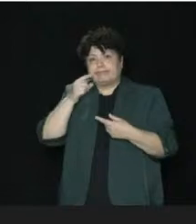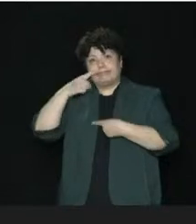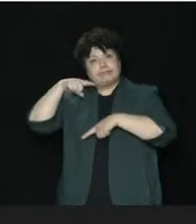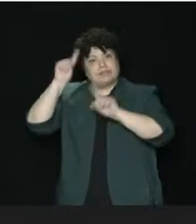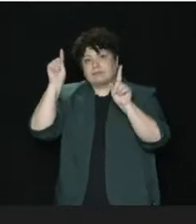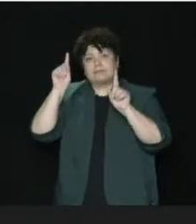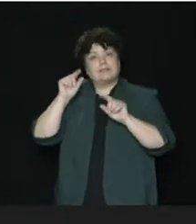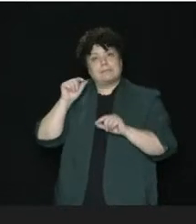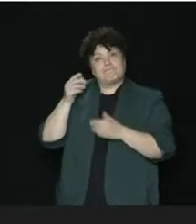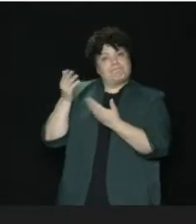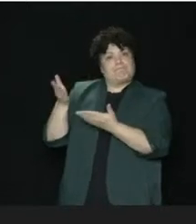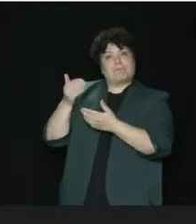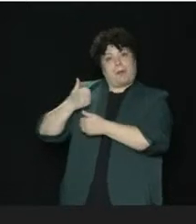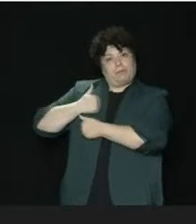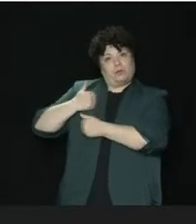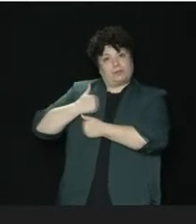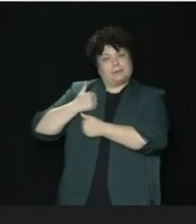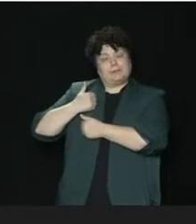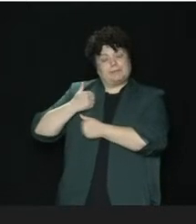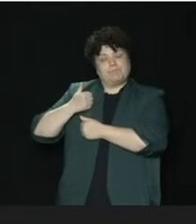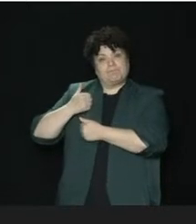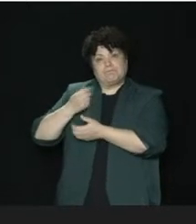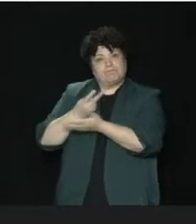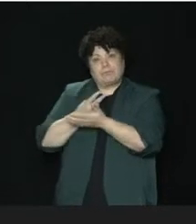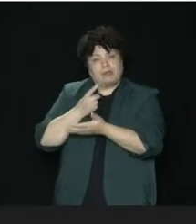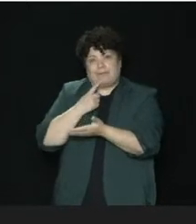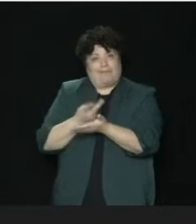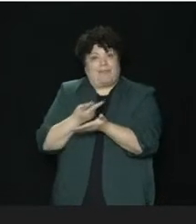particularly in the armed forces, and it's something that needs to end.